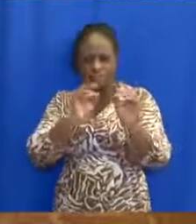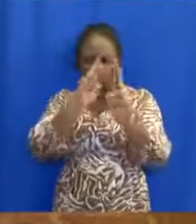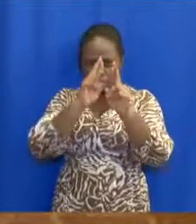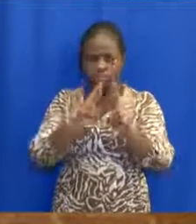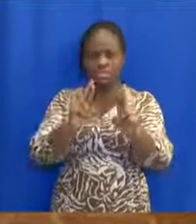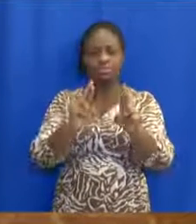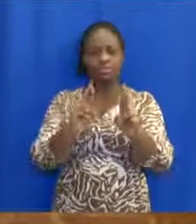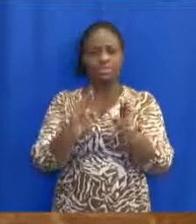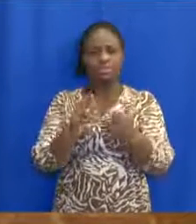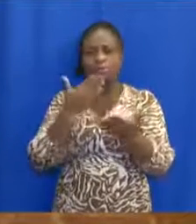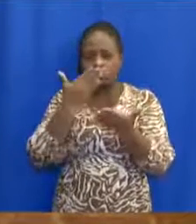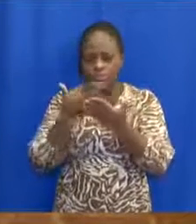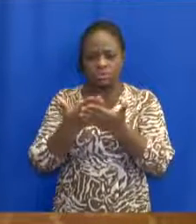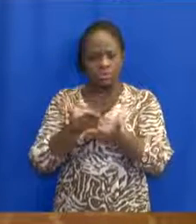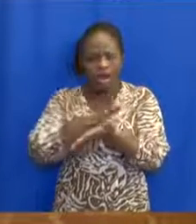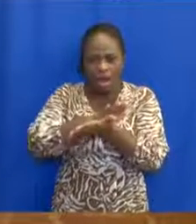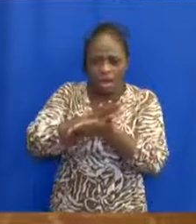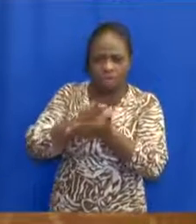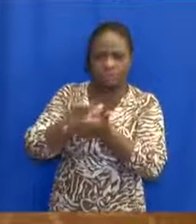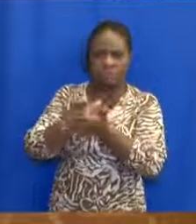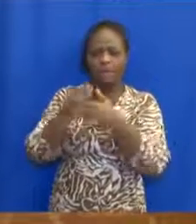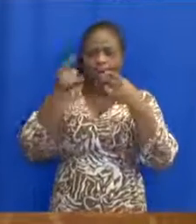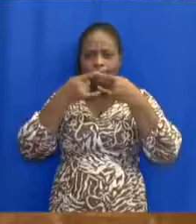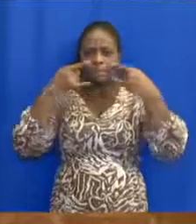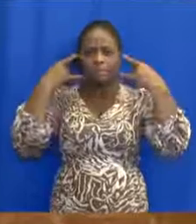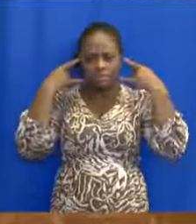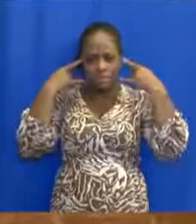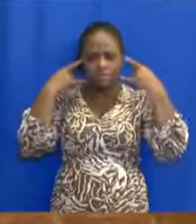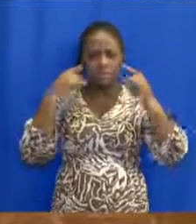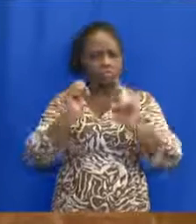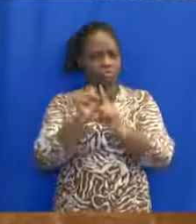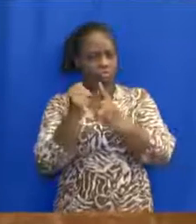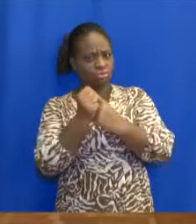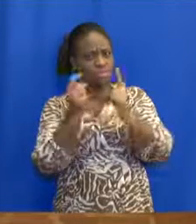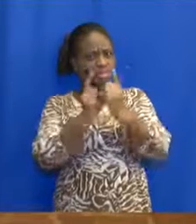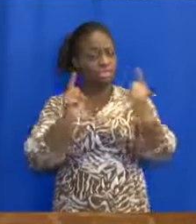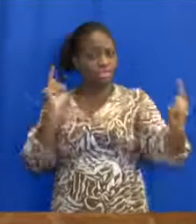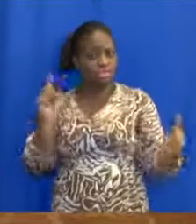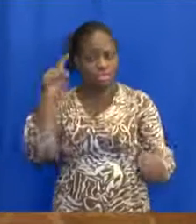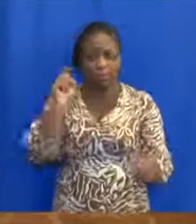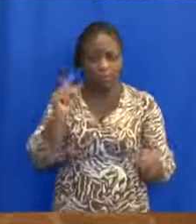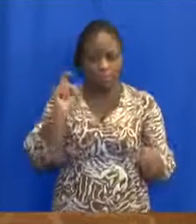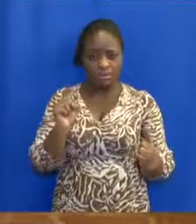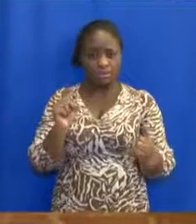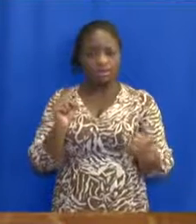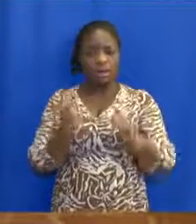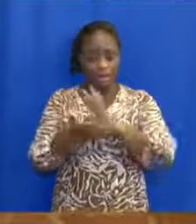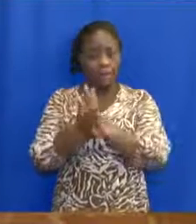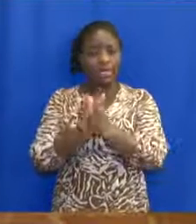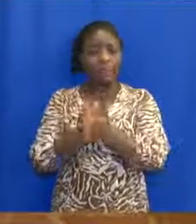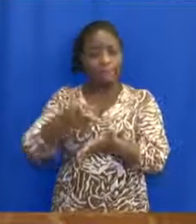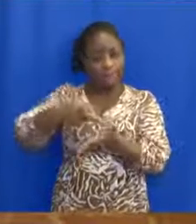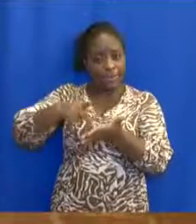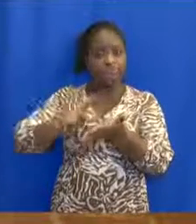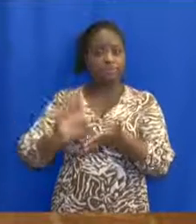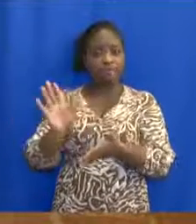respect the enhanced hygiene, mask wearing, and social distancing protocols that have become part and